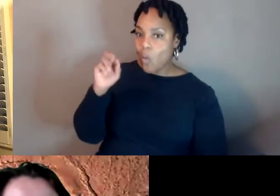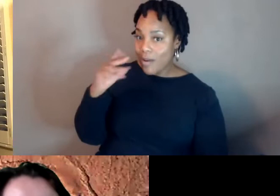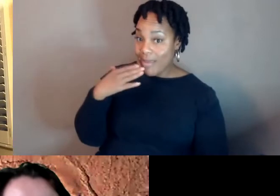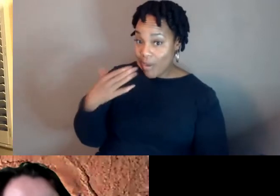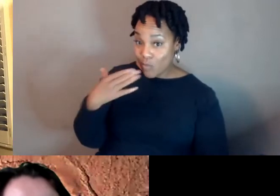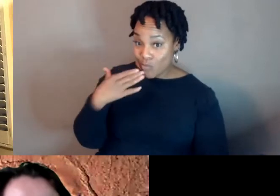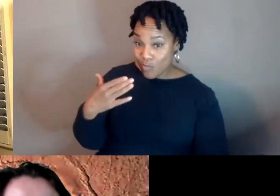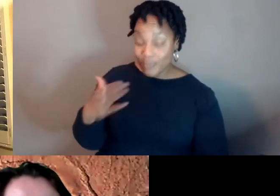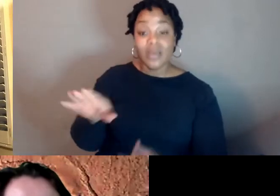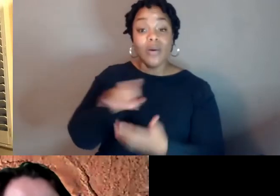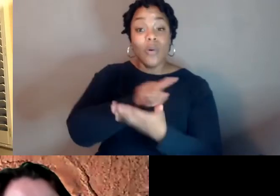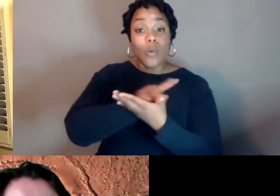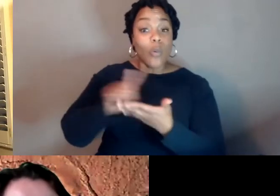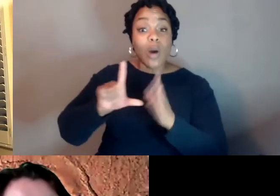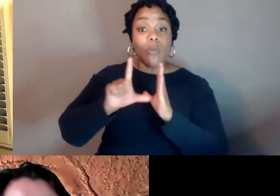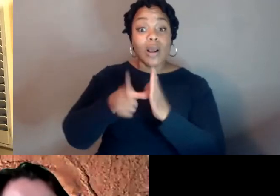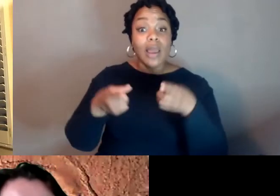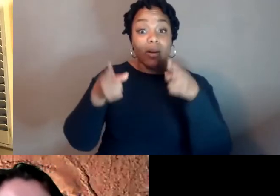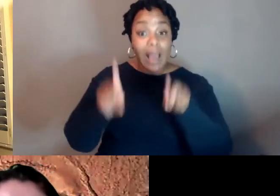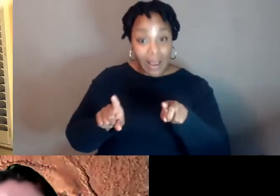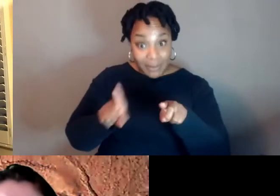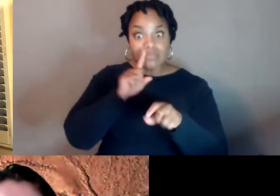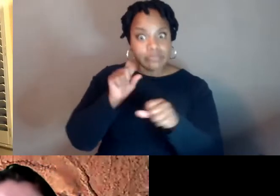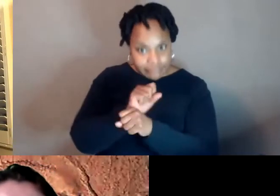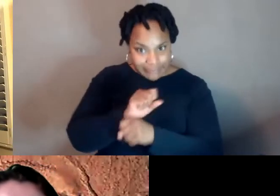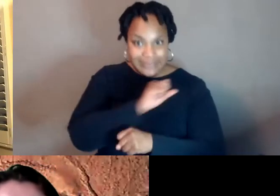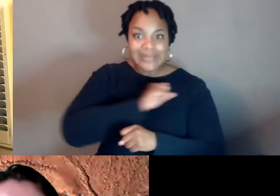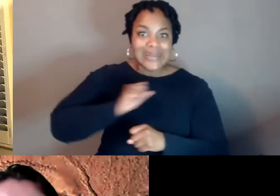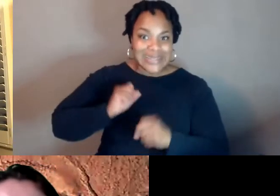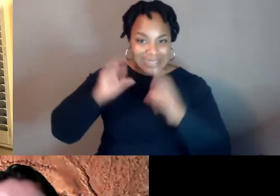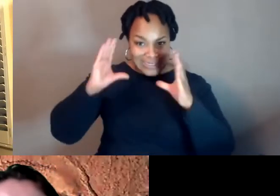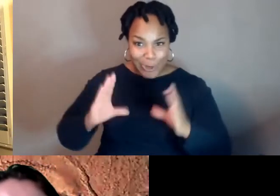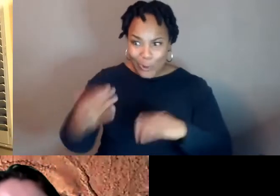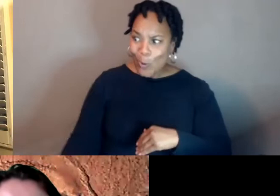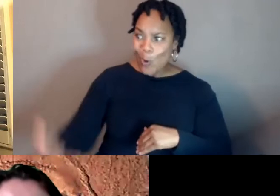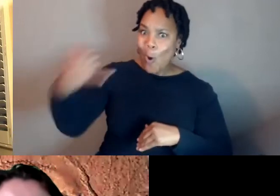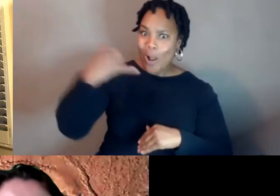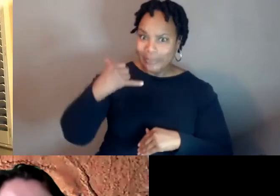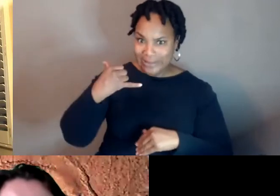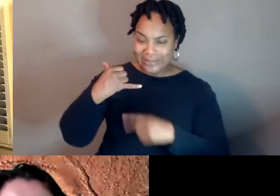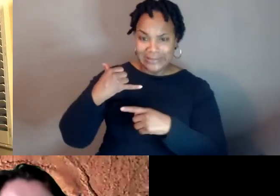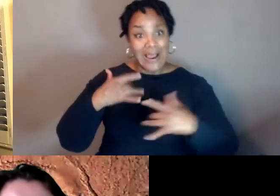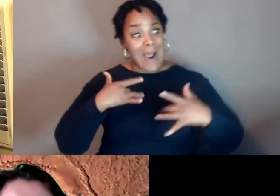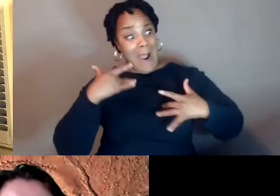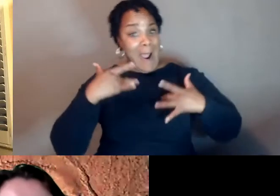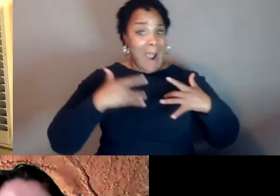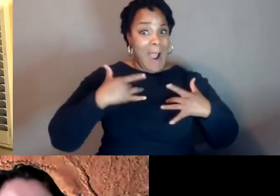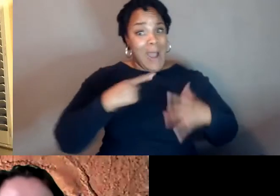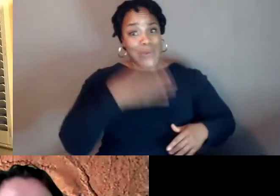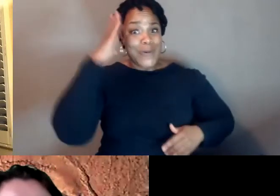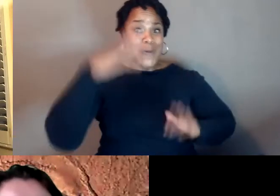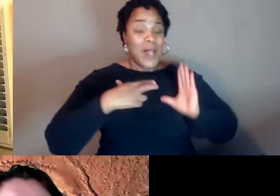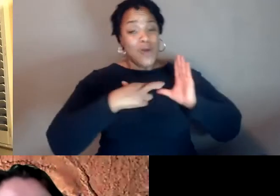later, the senator called, and he was all excited about me